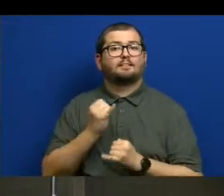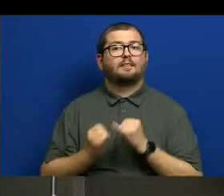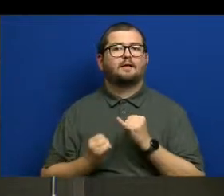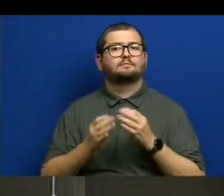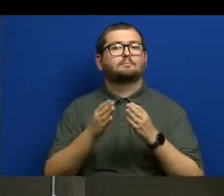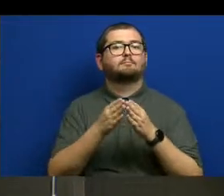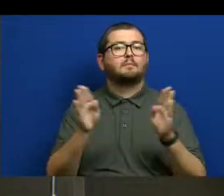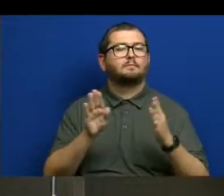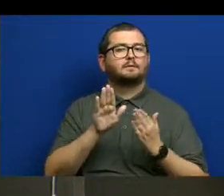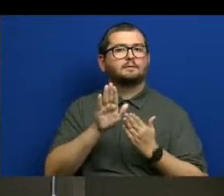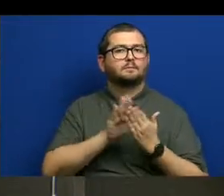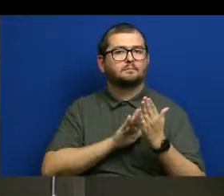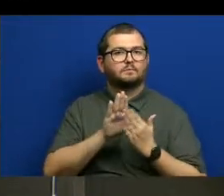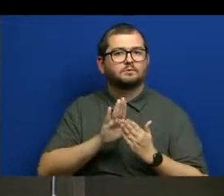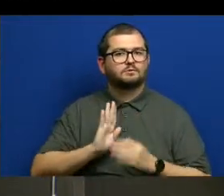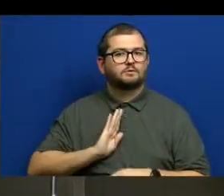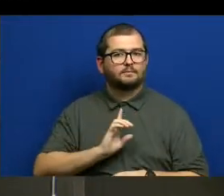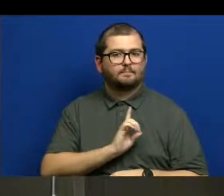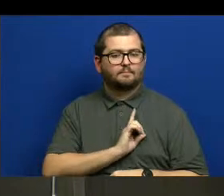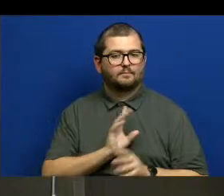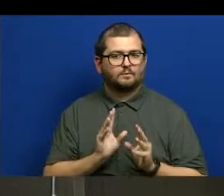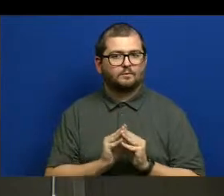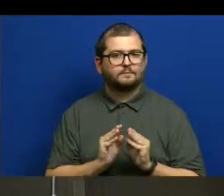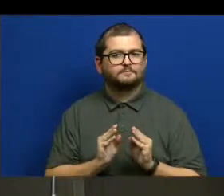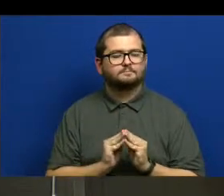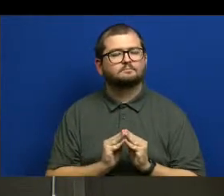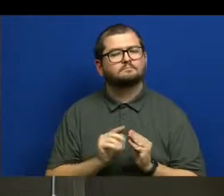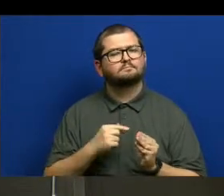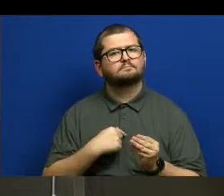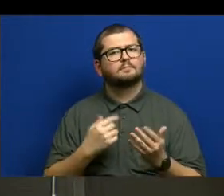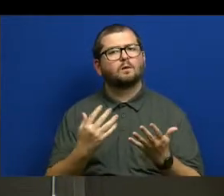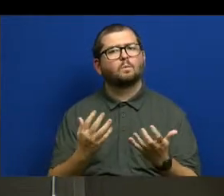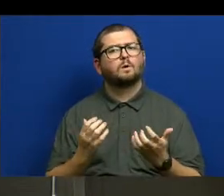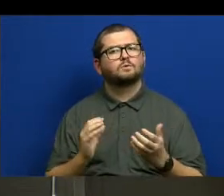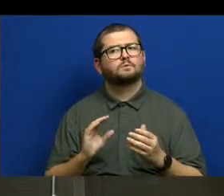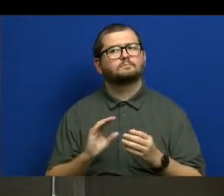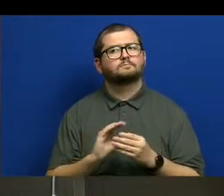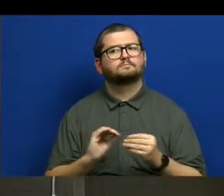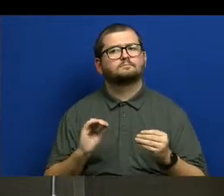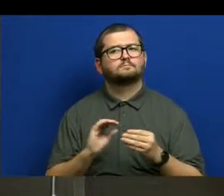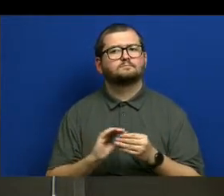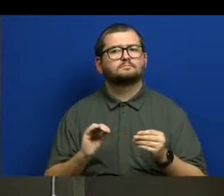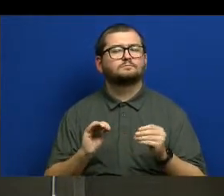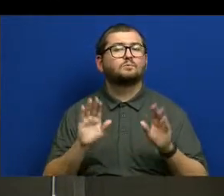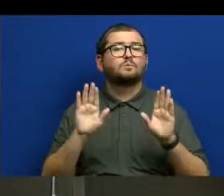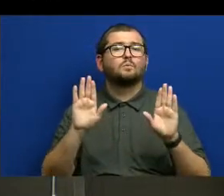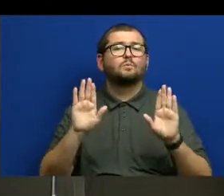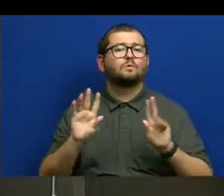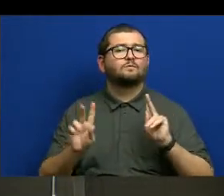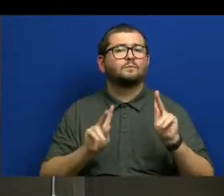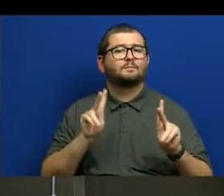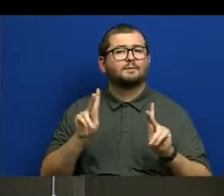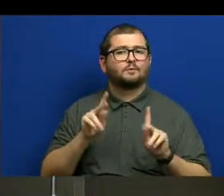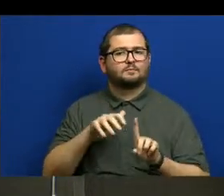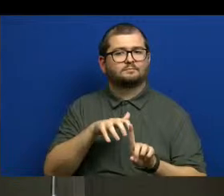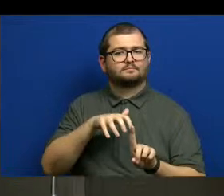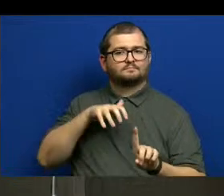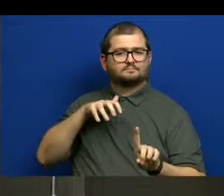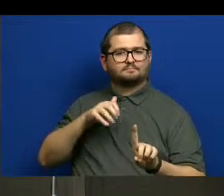in-person board meeting. And I want to say a few things to the wonderful people behind me.